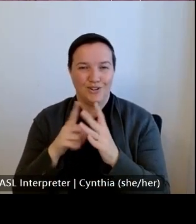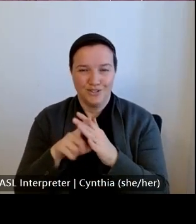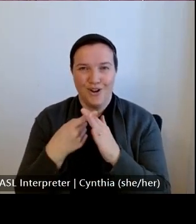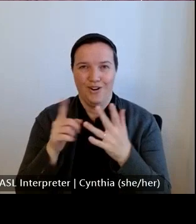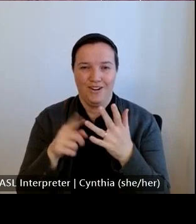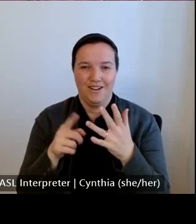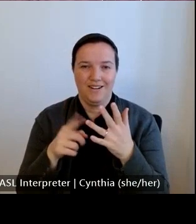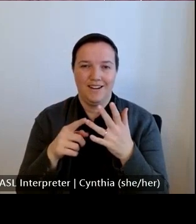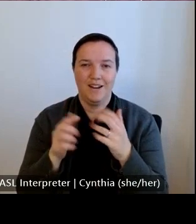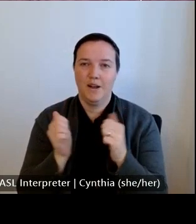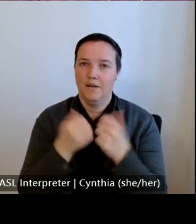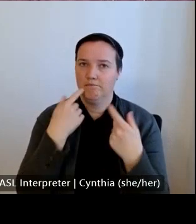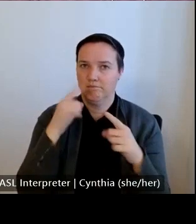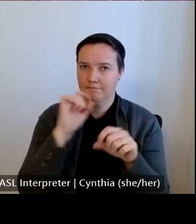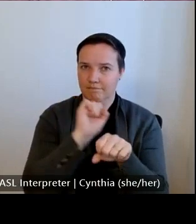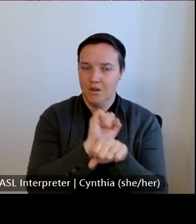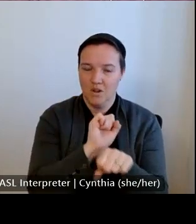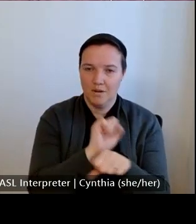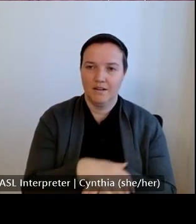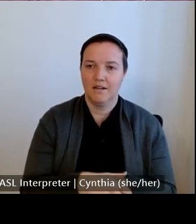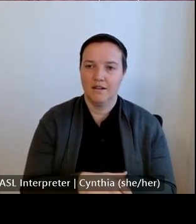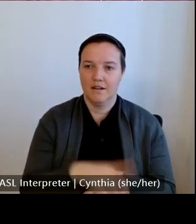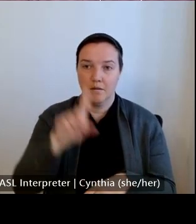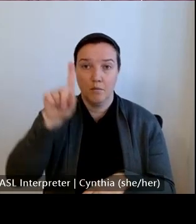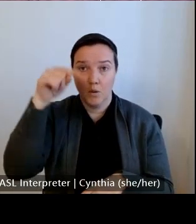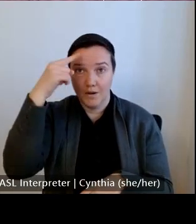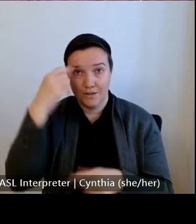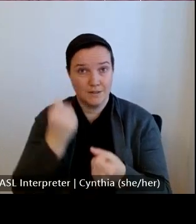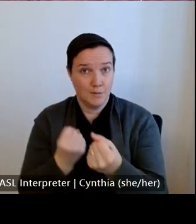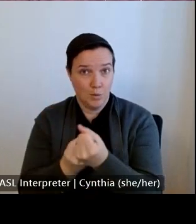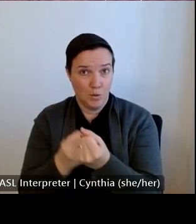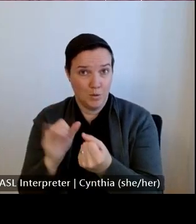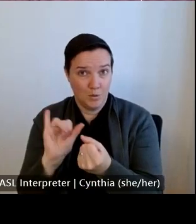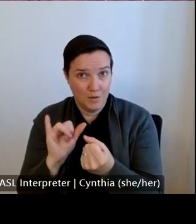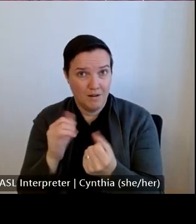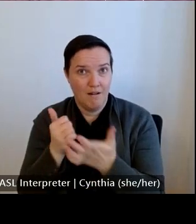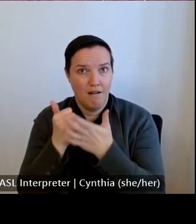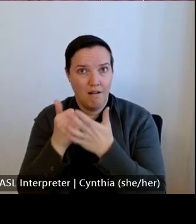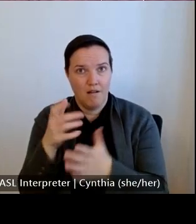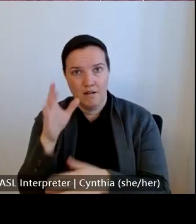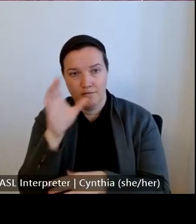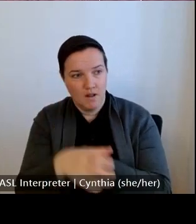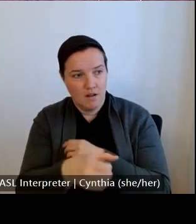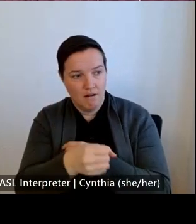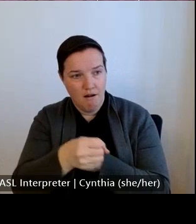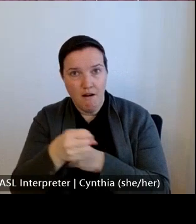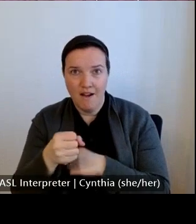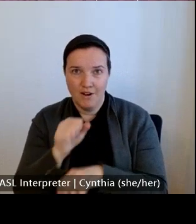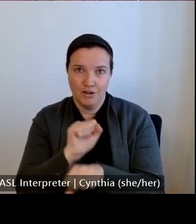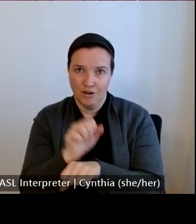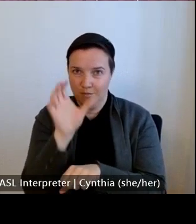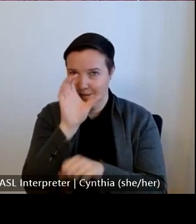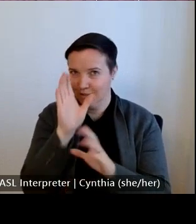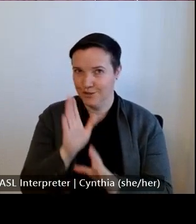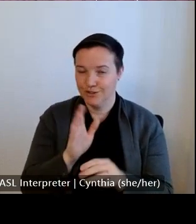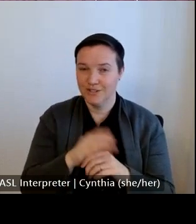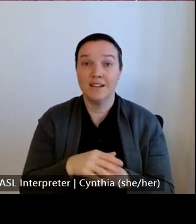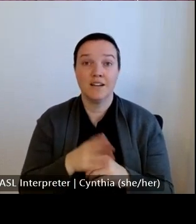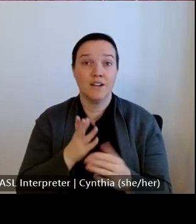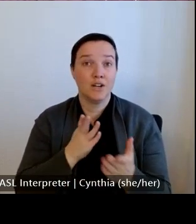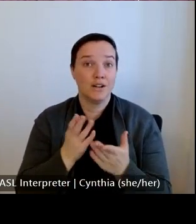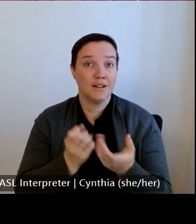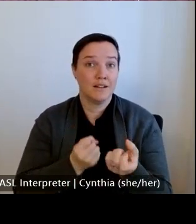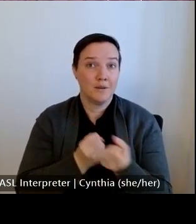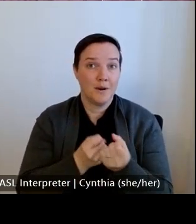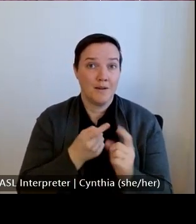employment. Employers are also supported to onboard job seekers with services sourced by the My